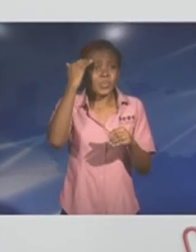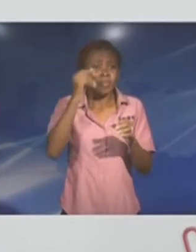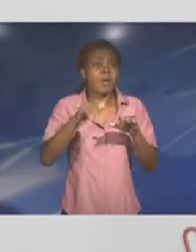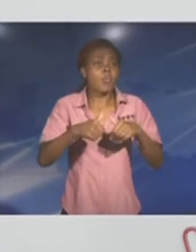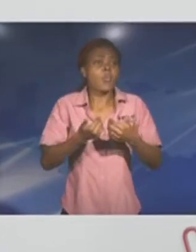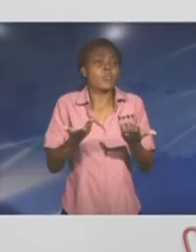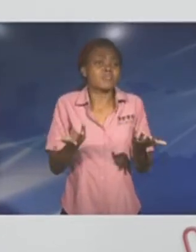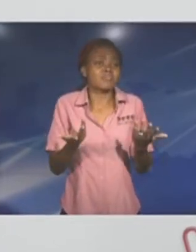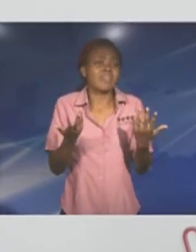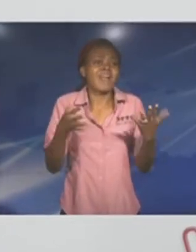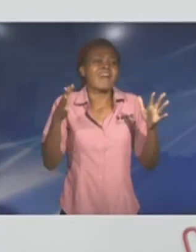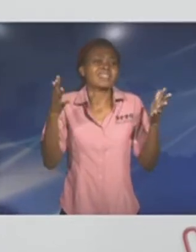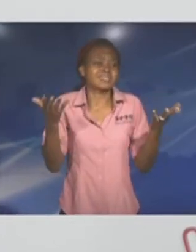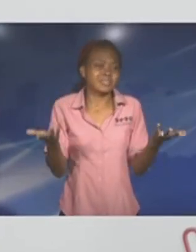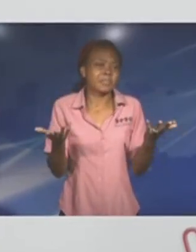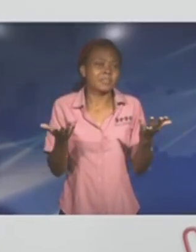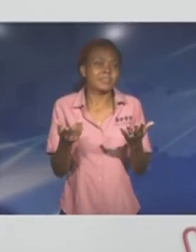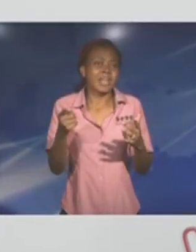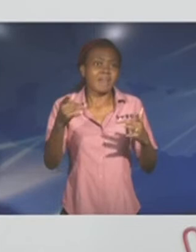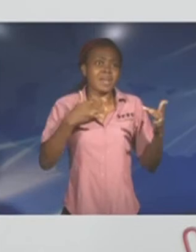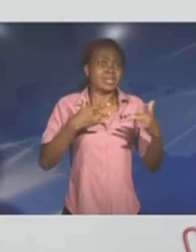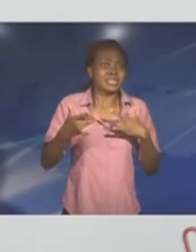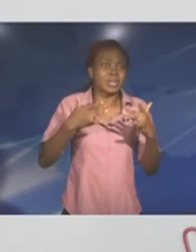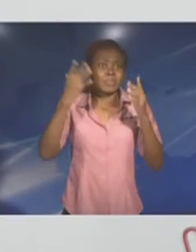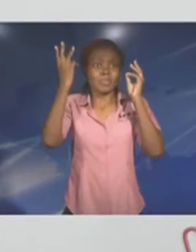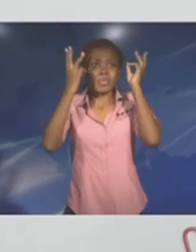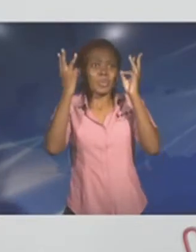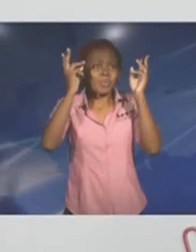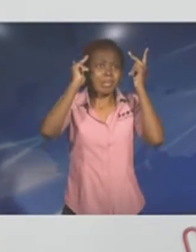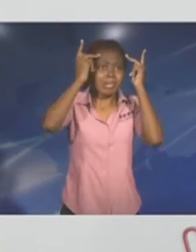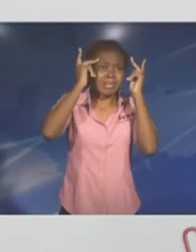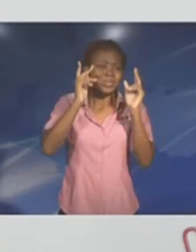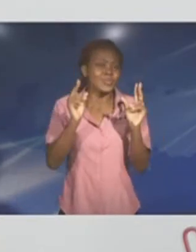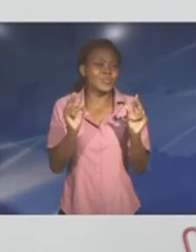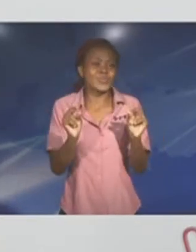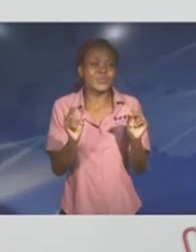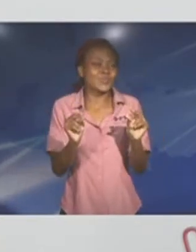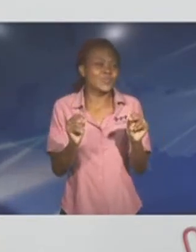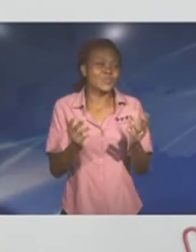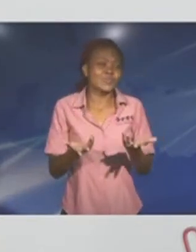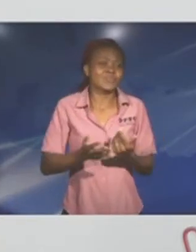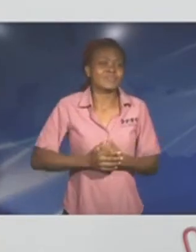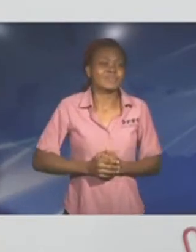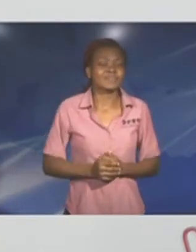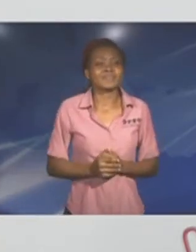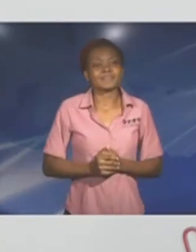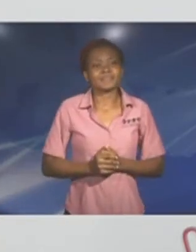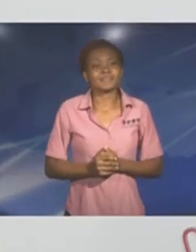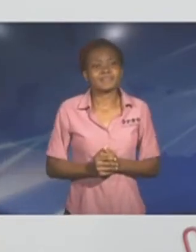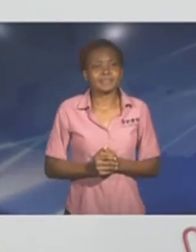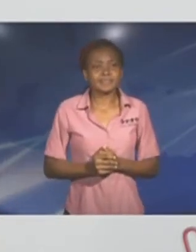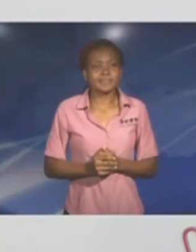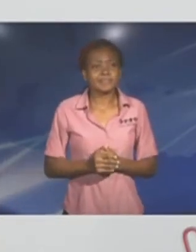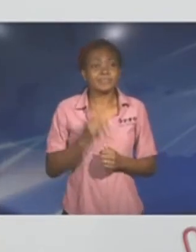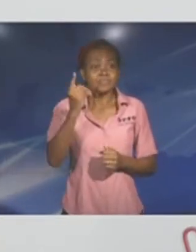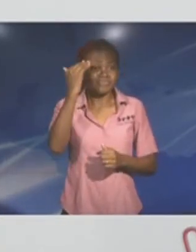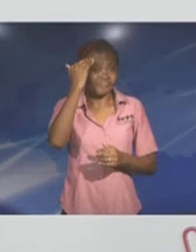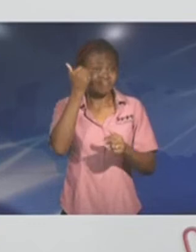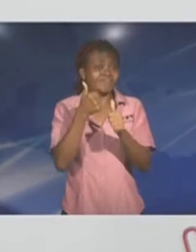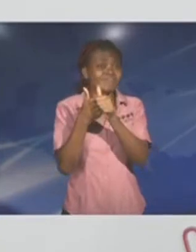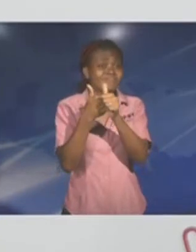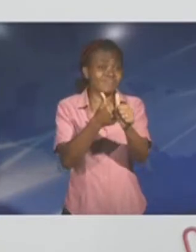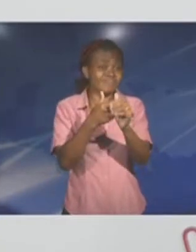that causes undue concern. It's just one that causes the routine and expected concern in applying the relevant public health